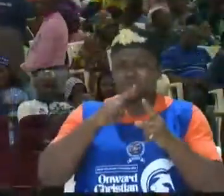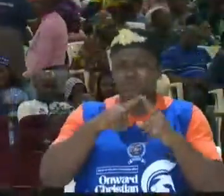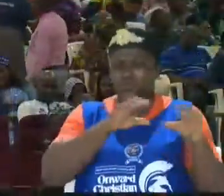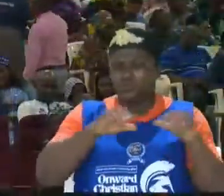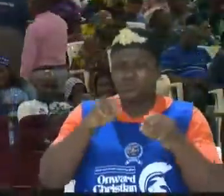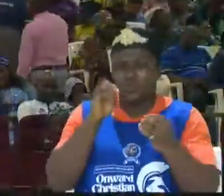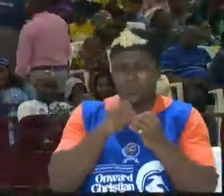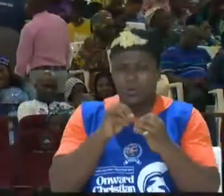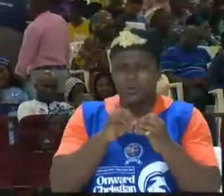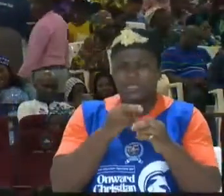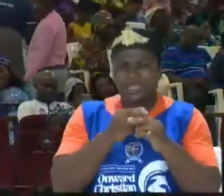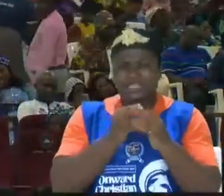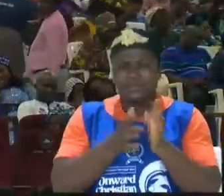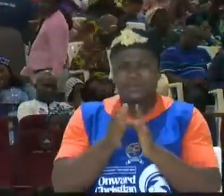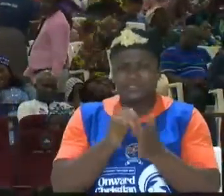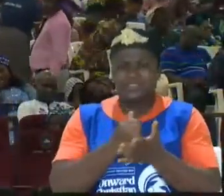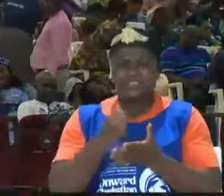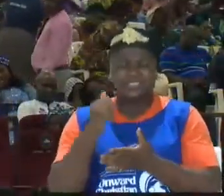children.